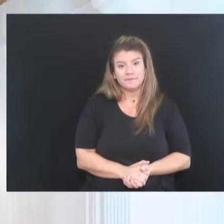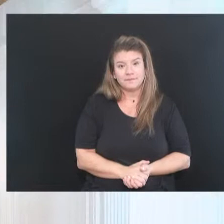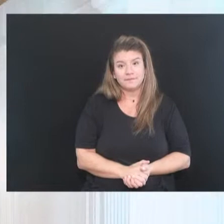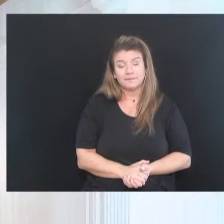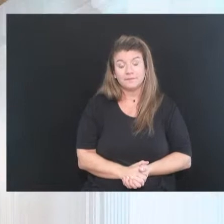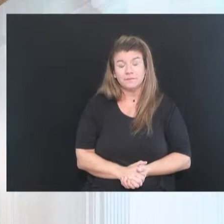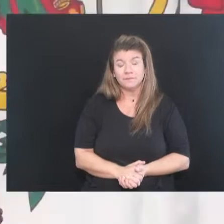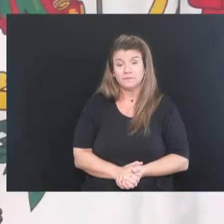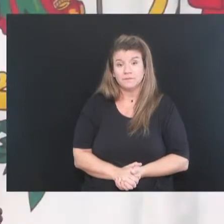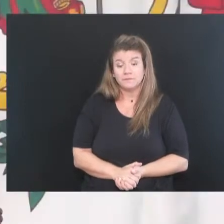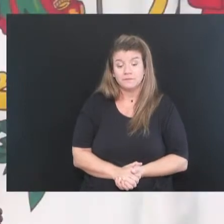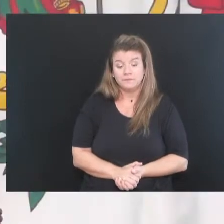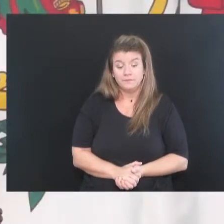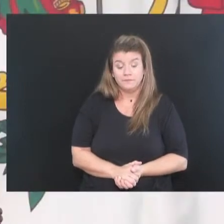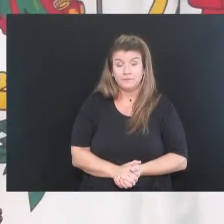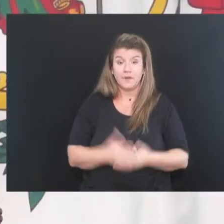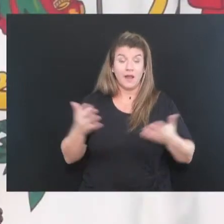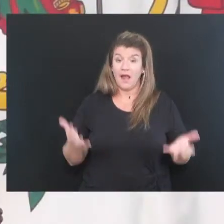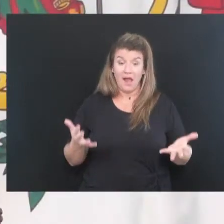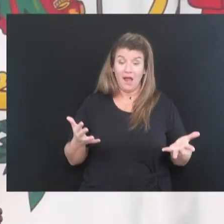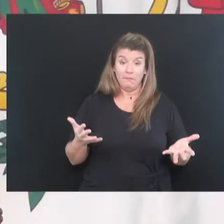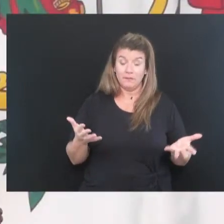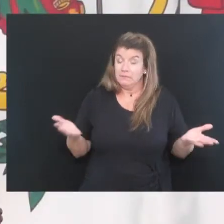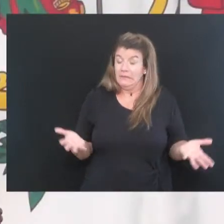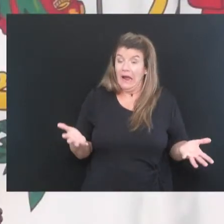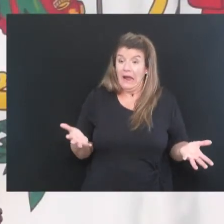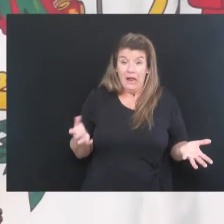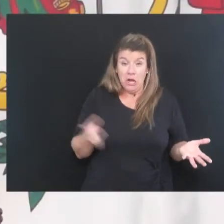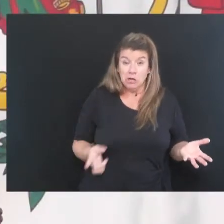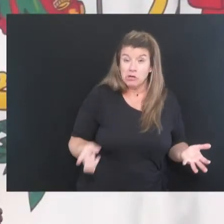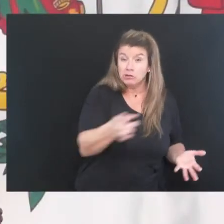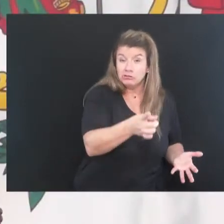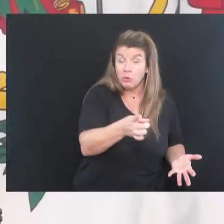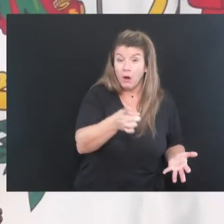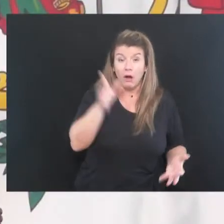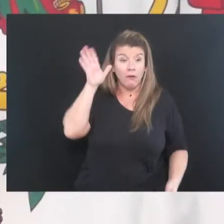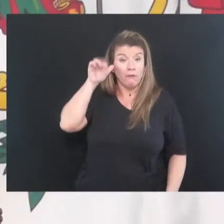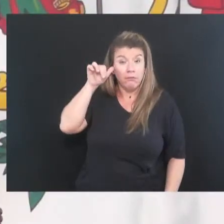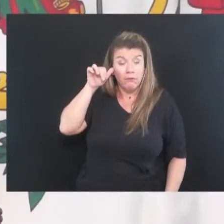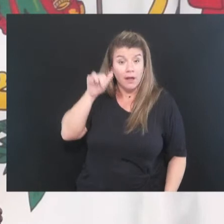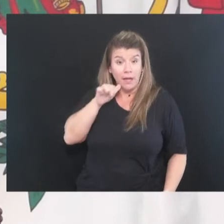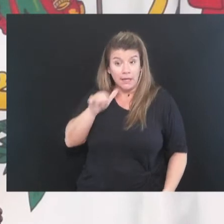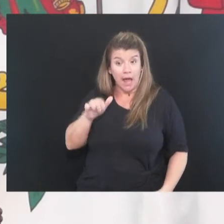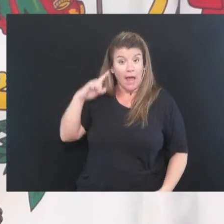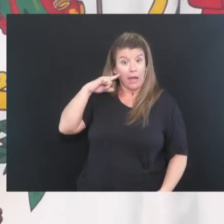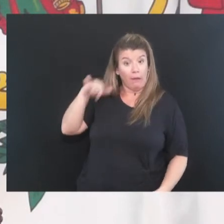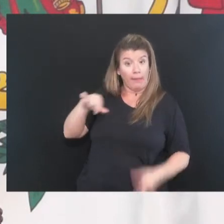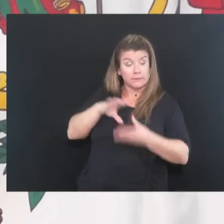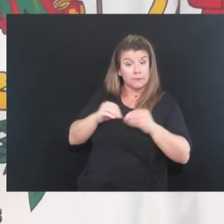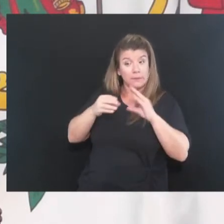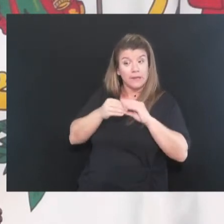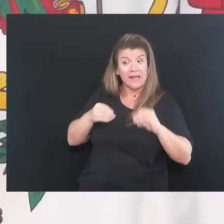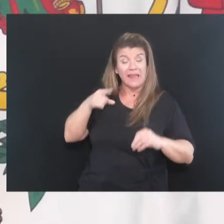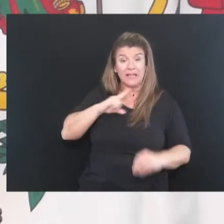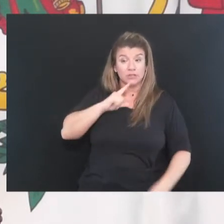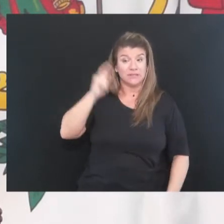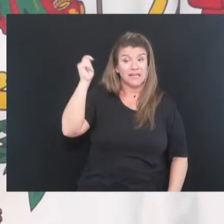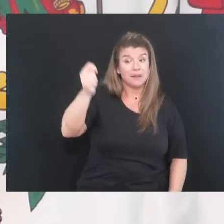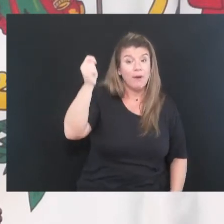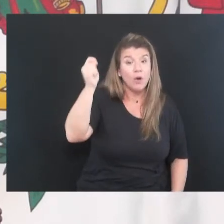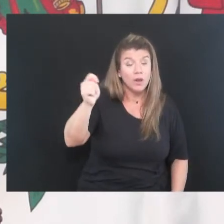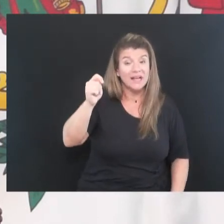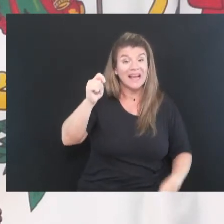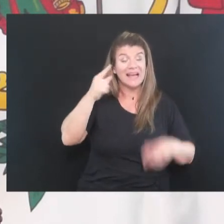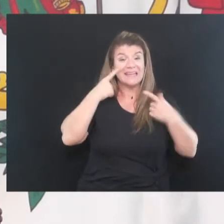I don't know how you could not listen to that. I mean, it's testimonials, and it's a